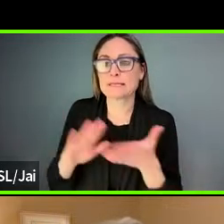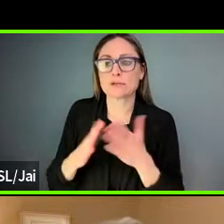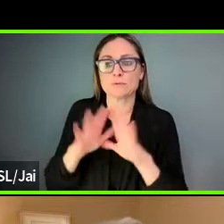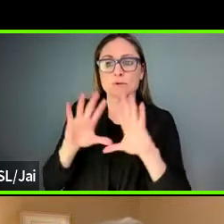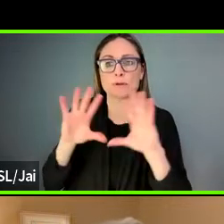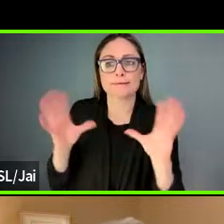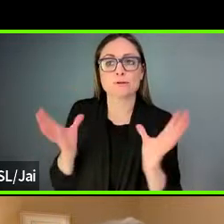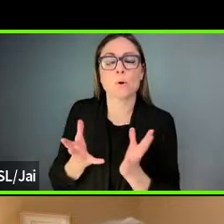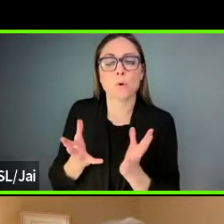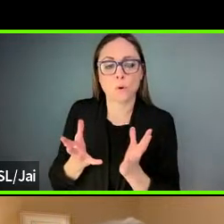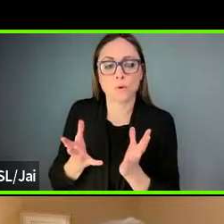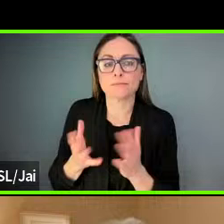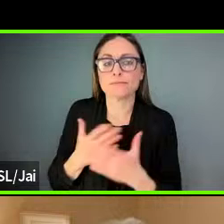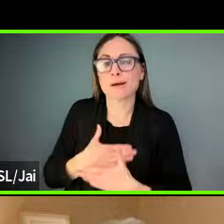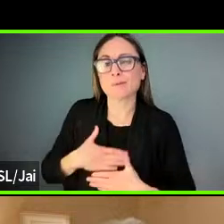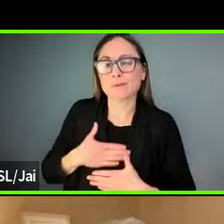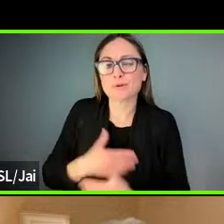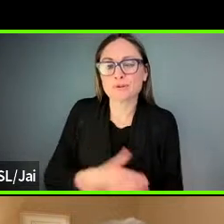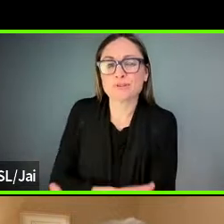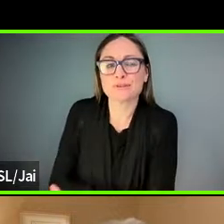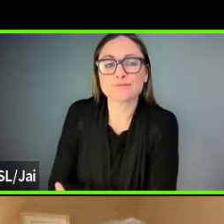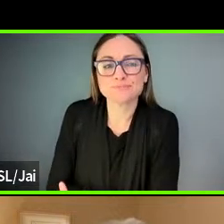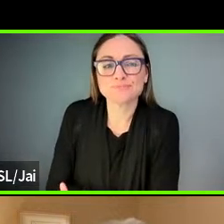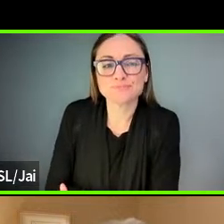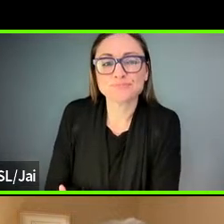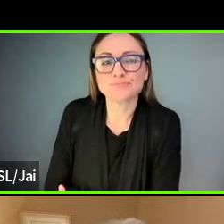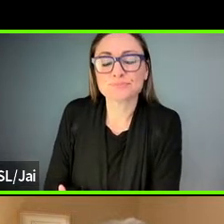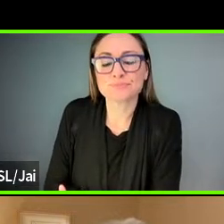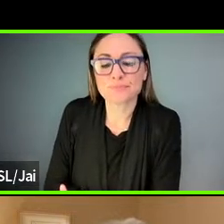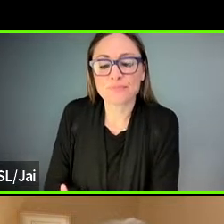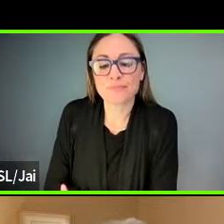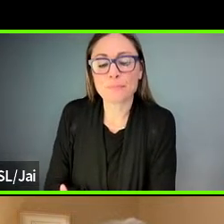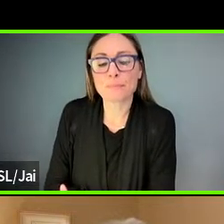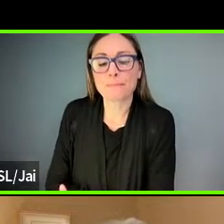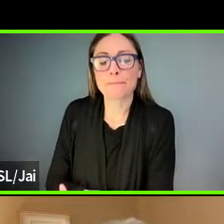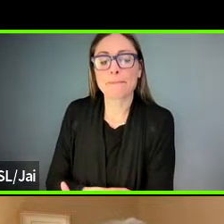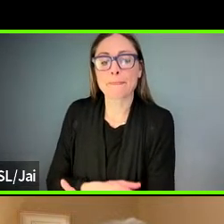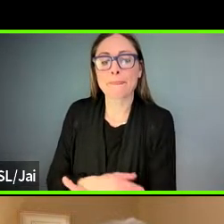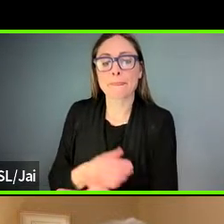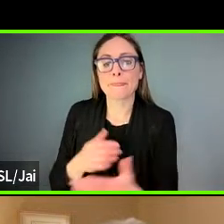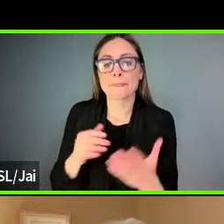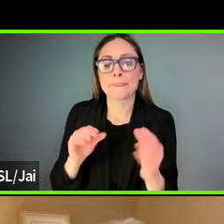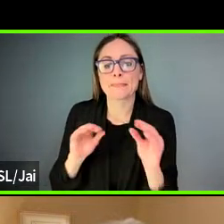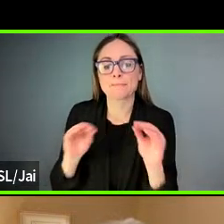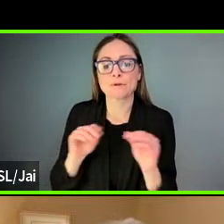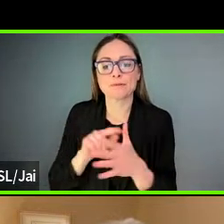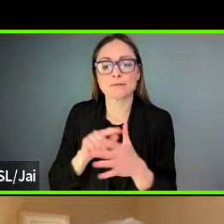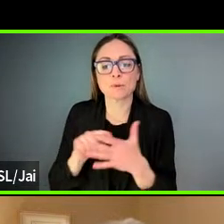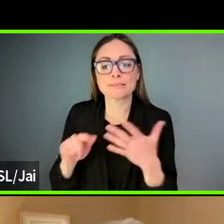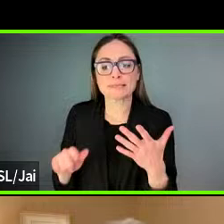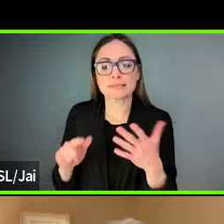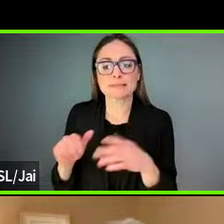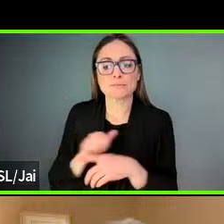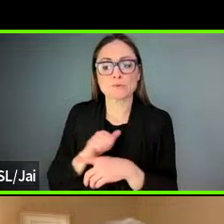So I'm really appreciative of people thinking about that and then putting those things into practice.